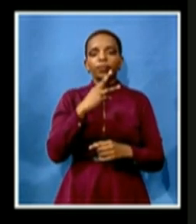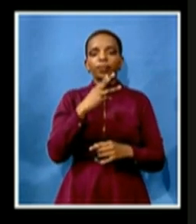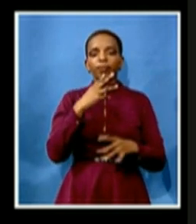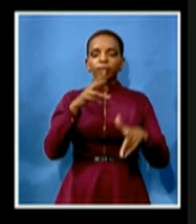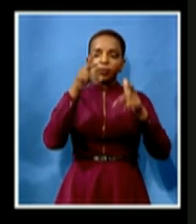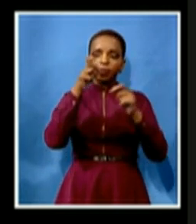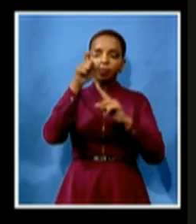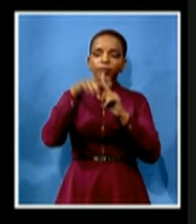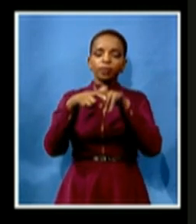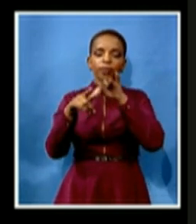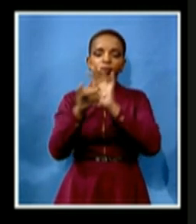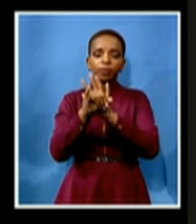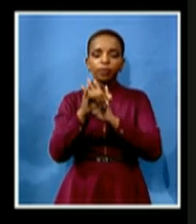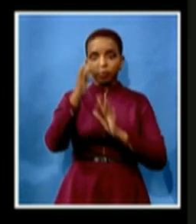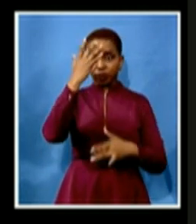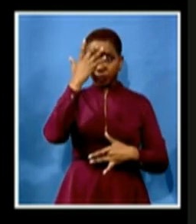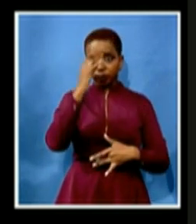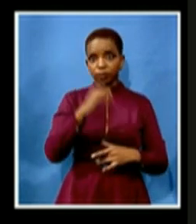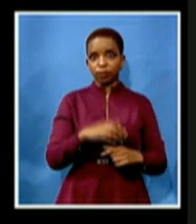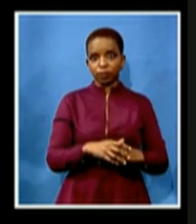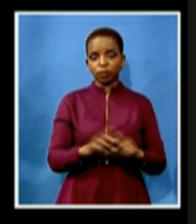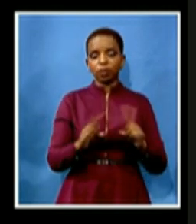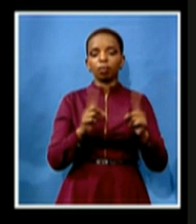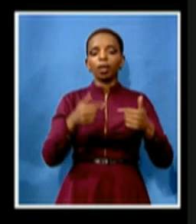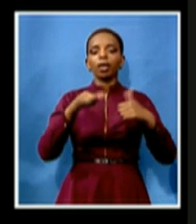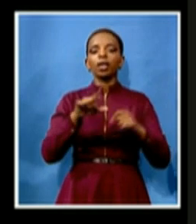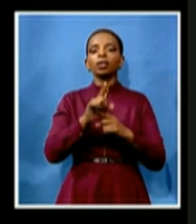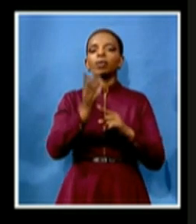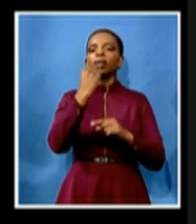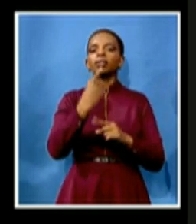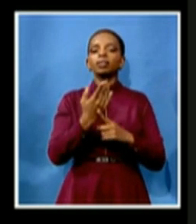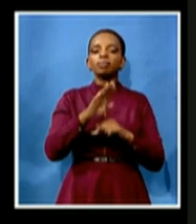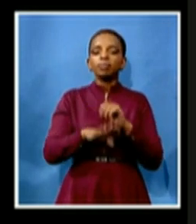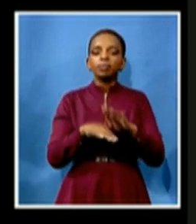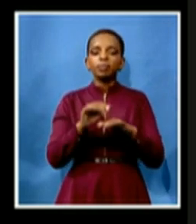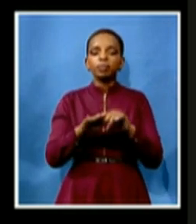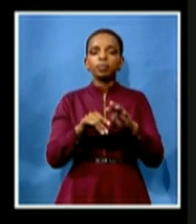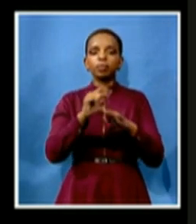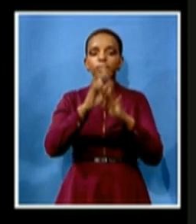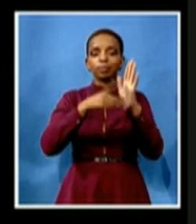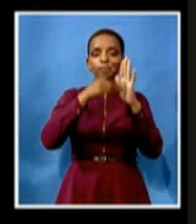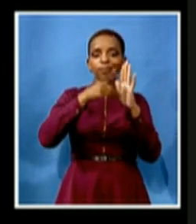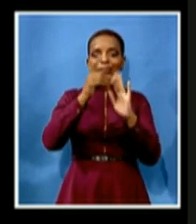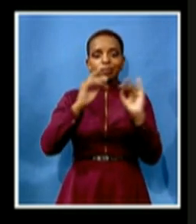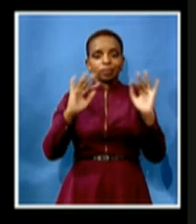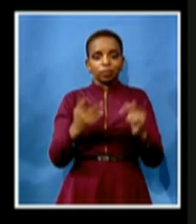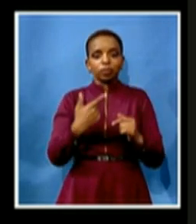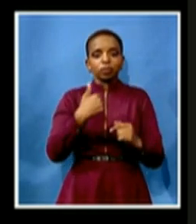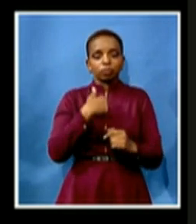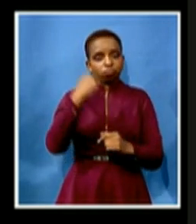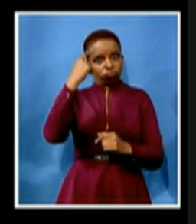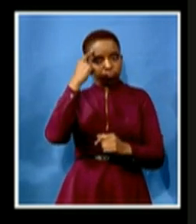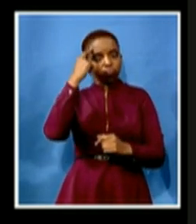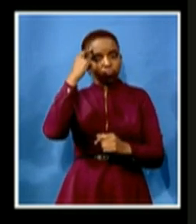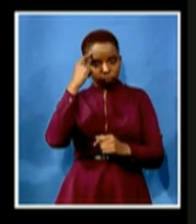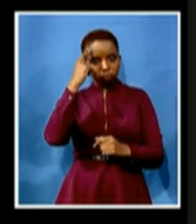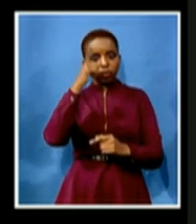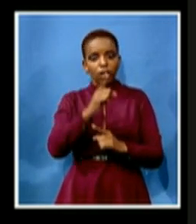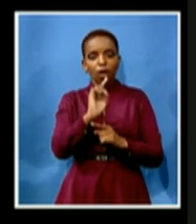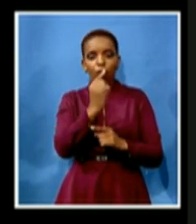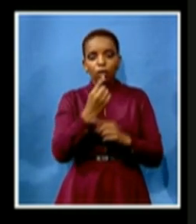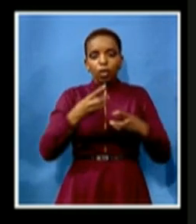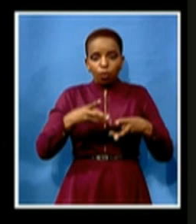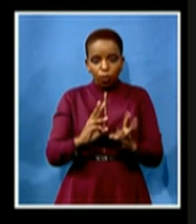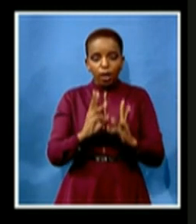will develop herd immunity or not. So that the only way to quantify herd immunity is to understand the latent